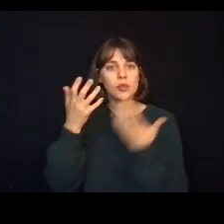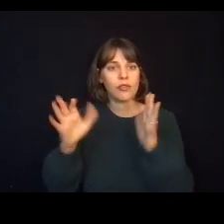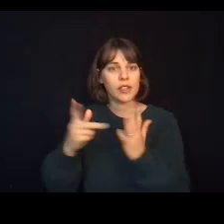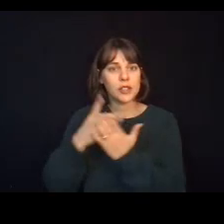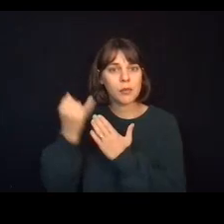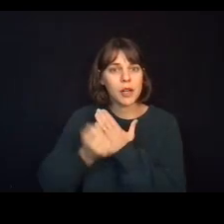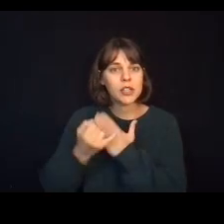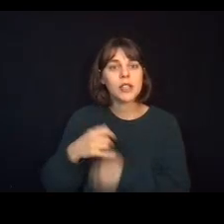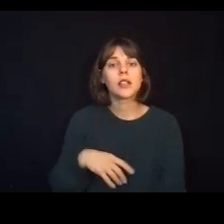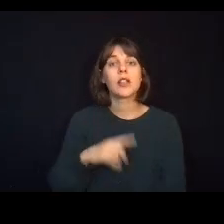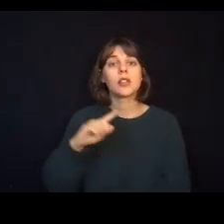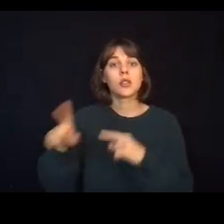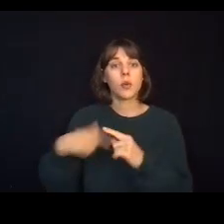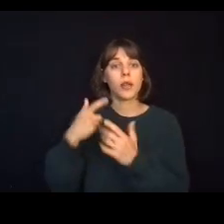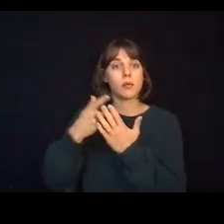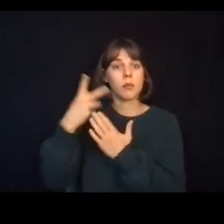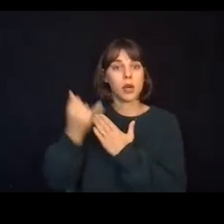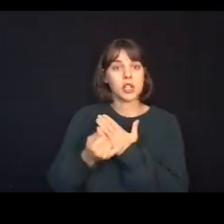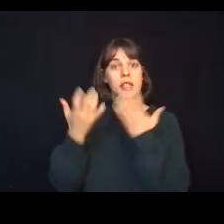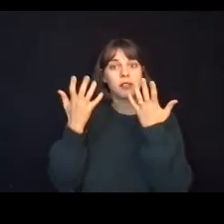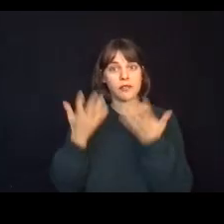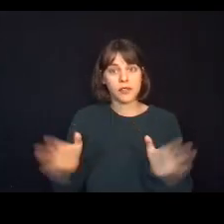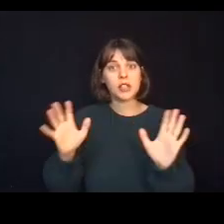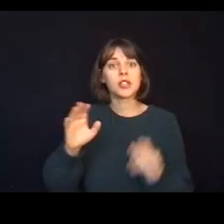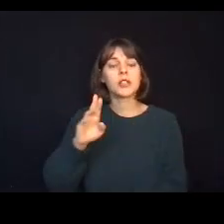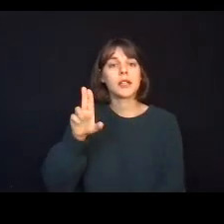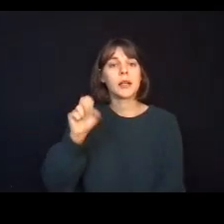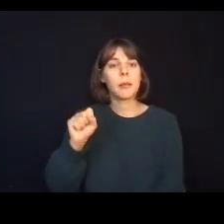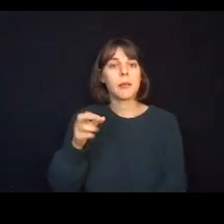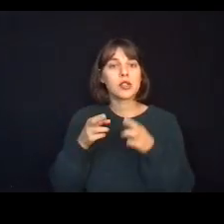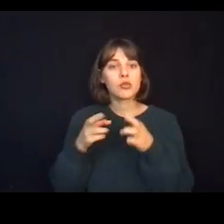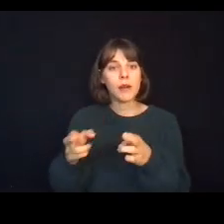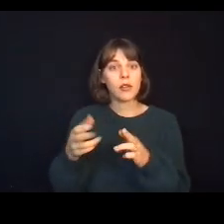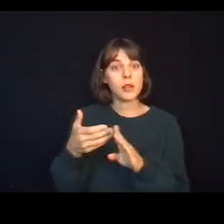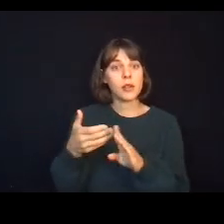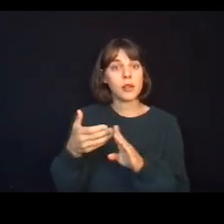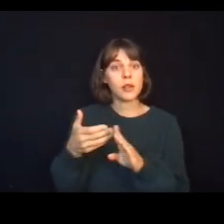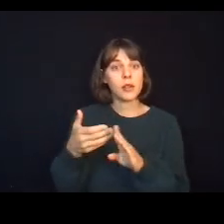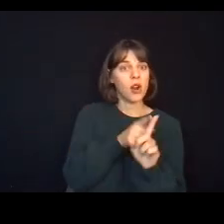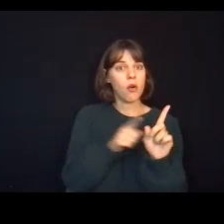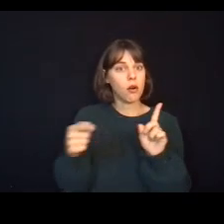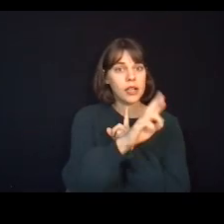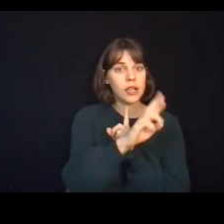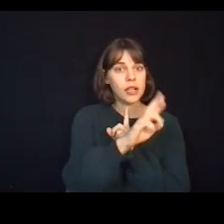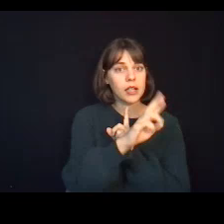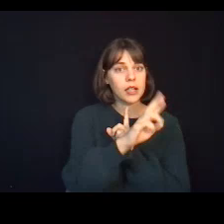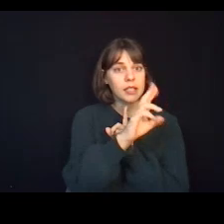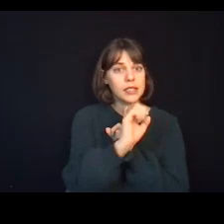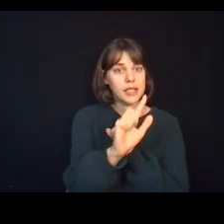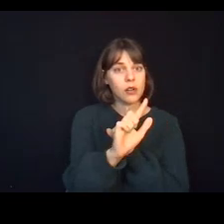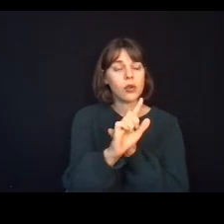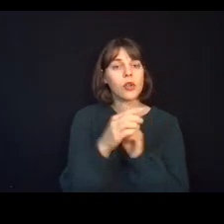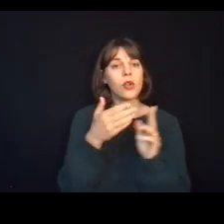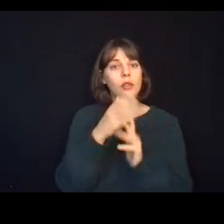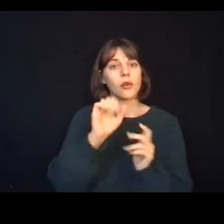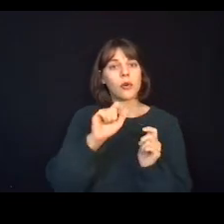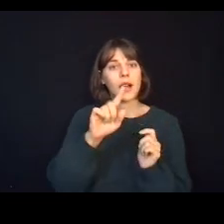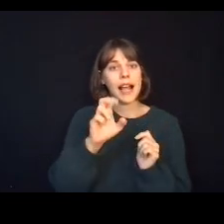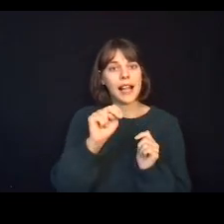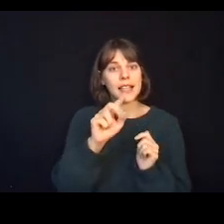the completion of that project, the bus routes that were previously detoured to go around the tunnel and go through Allentown and the